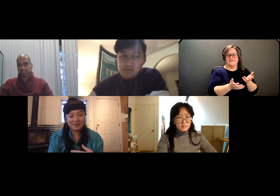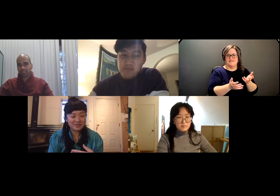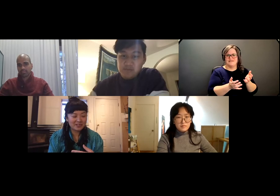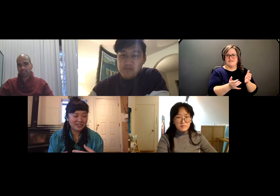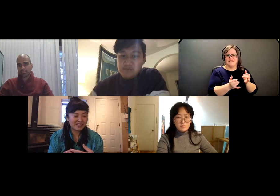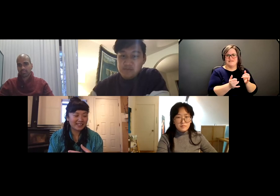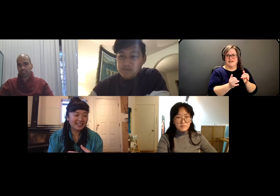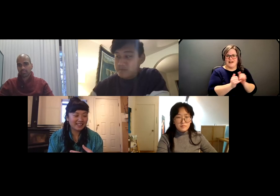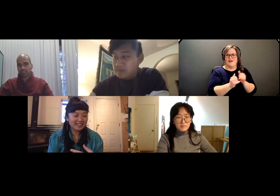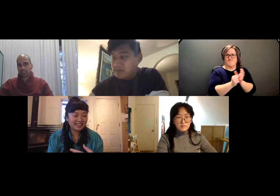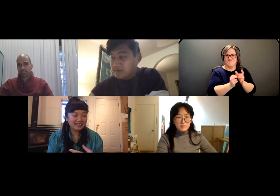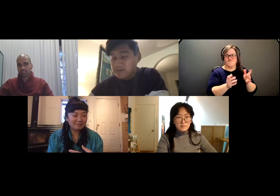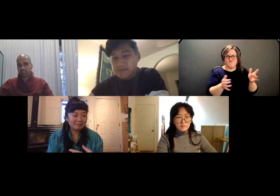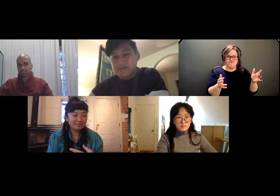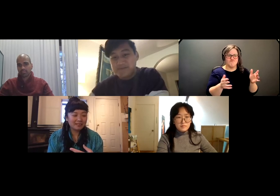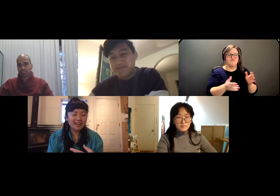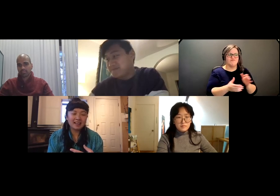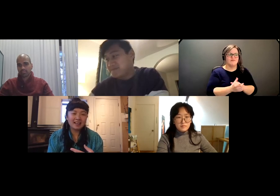from the future? And